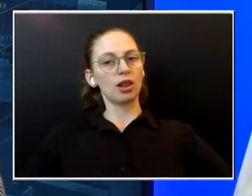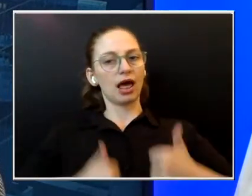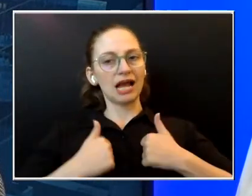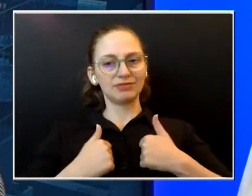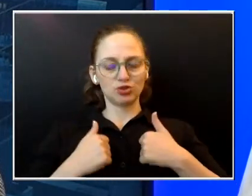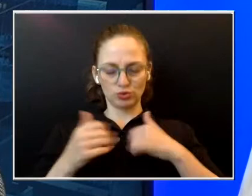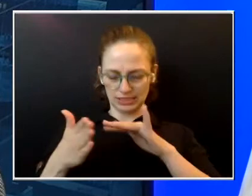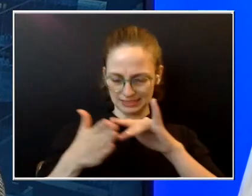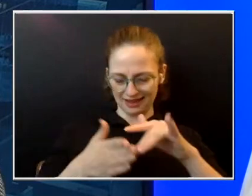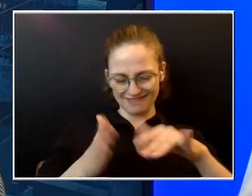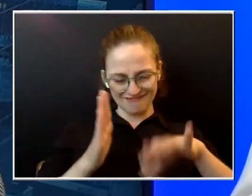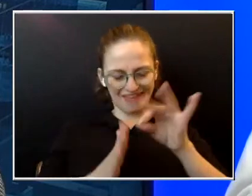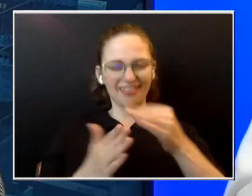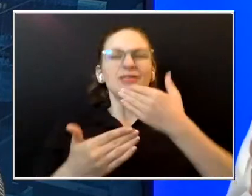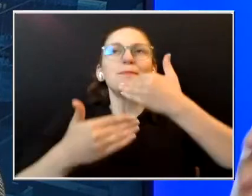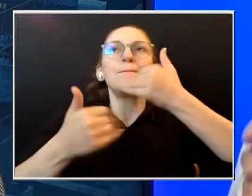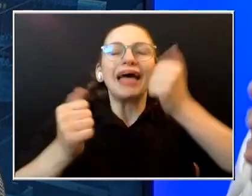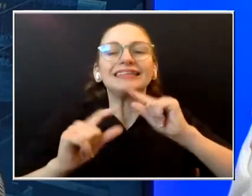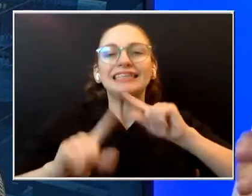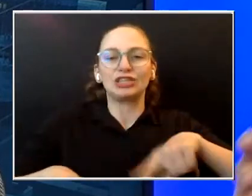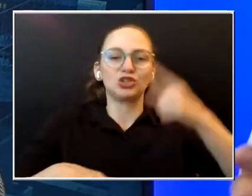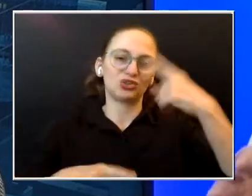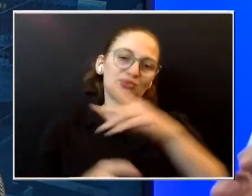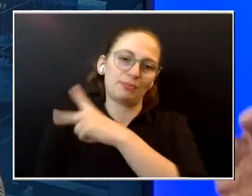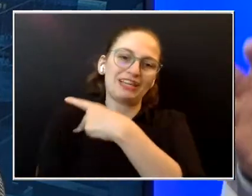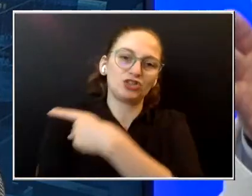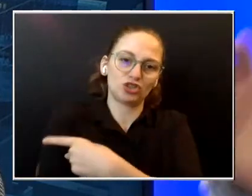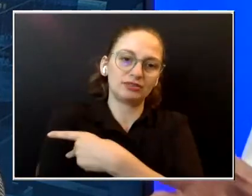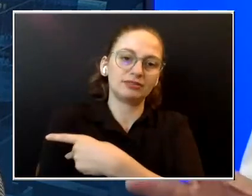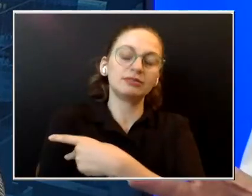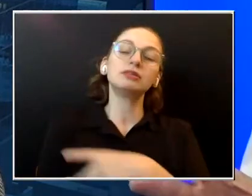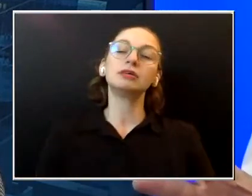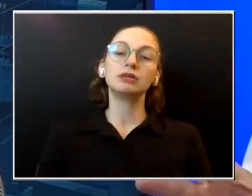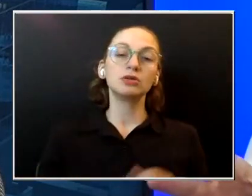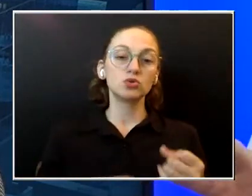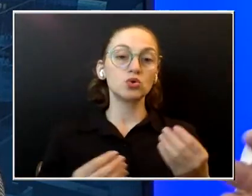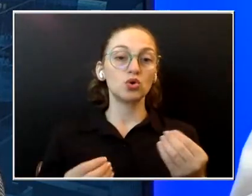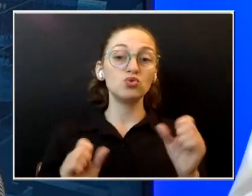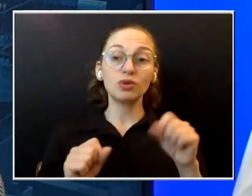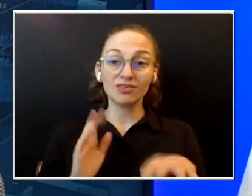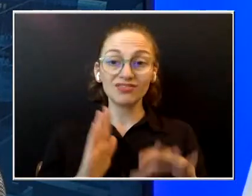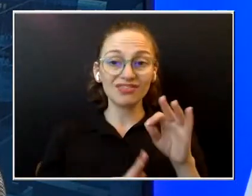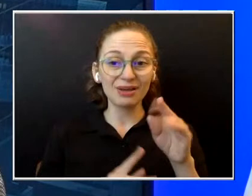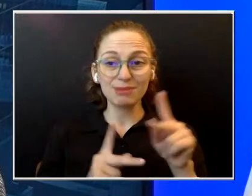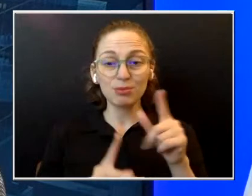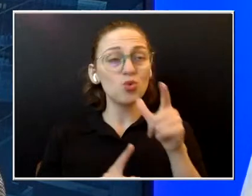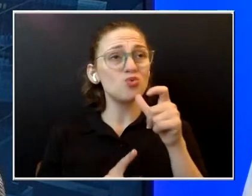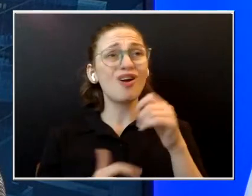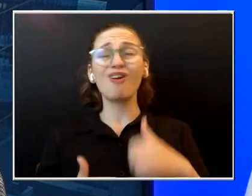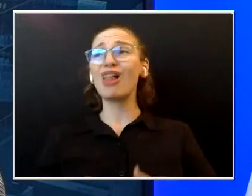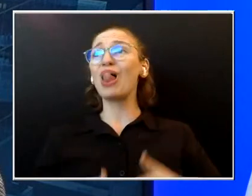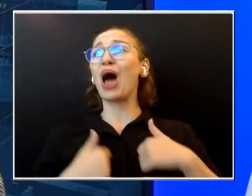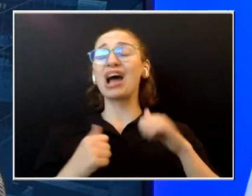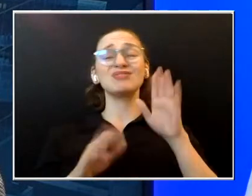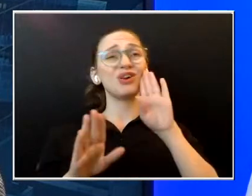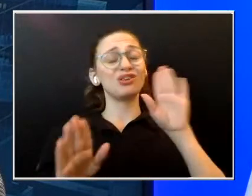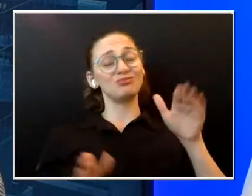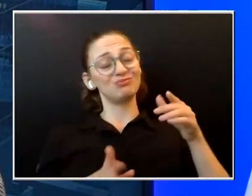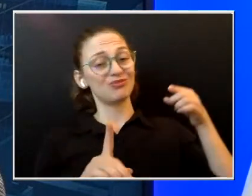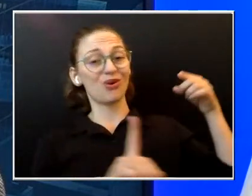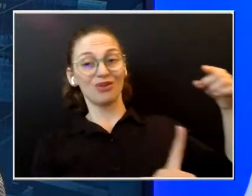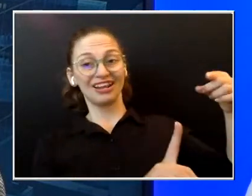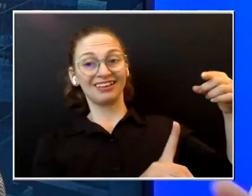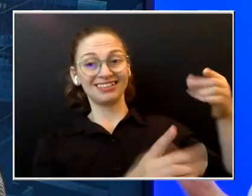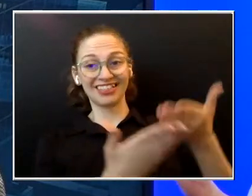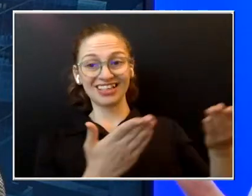So you can go find people who do this for their entire life and they focus on it, or you can go to the internet and just find what some